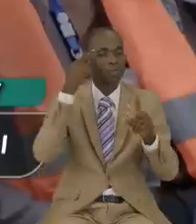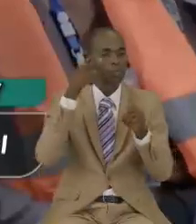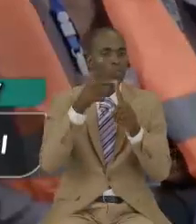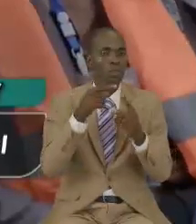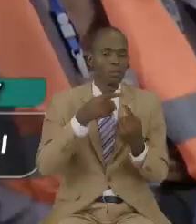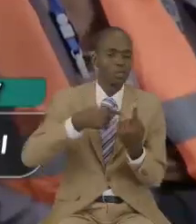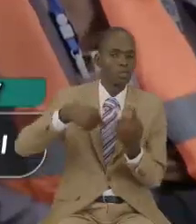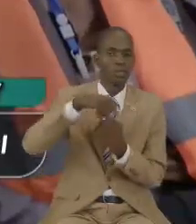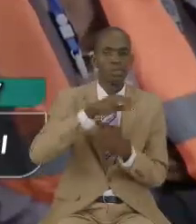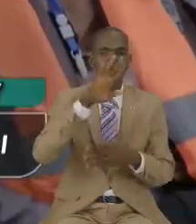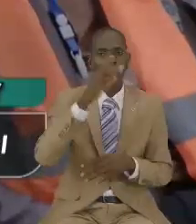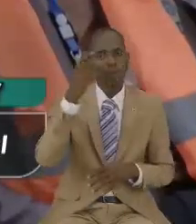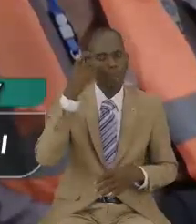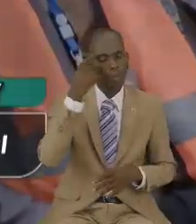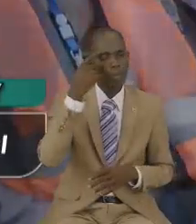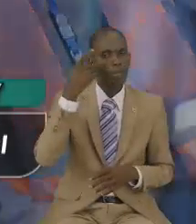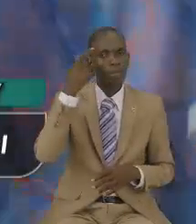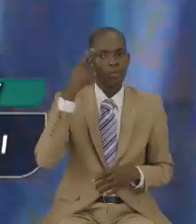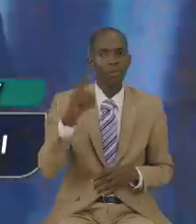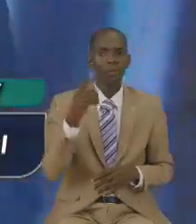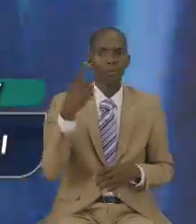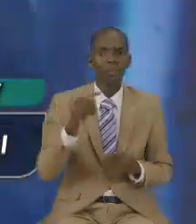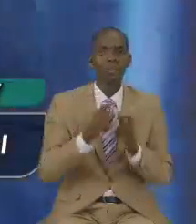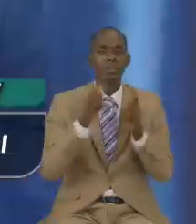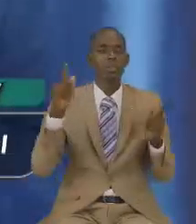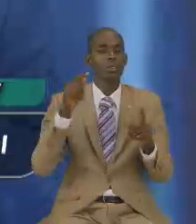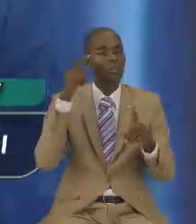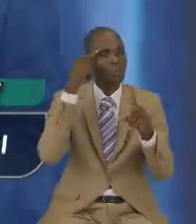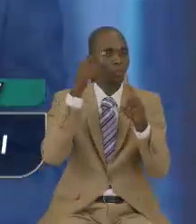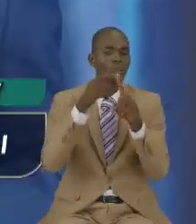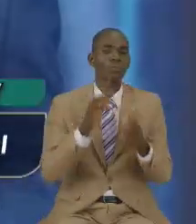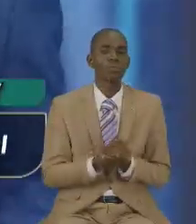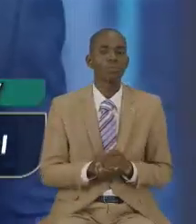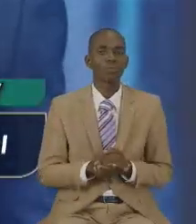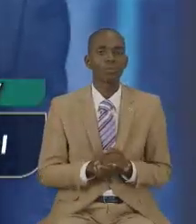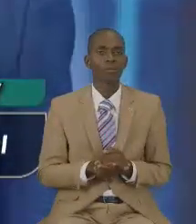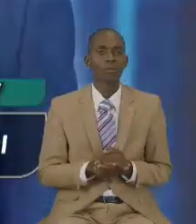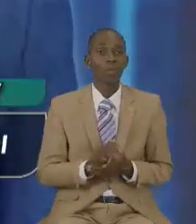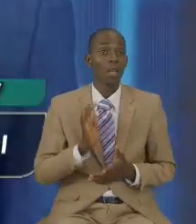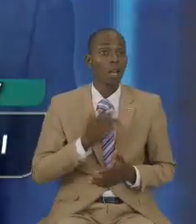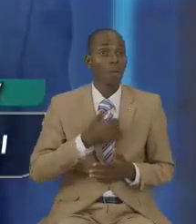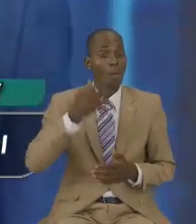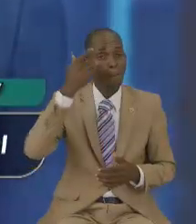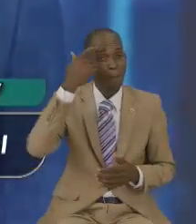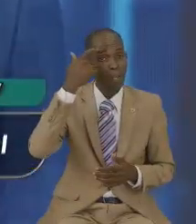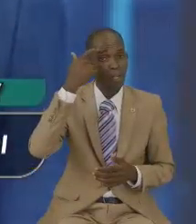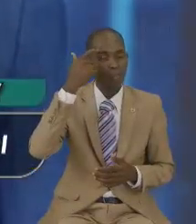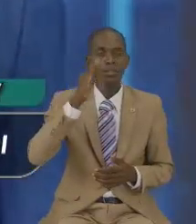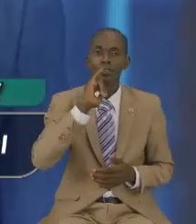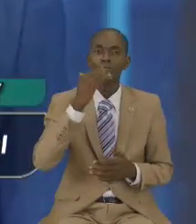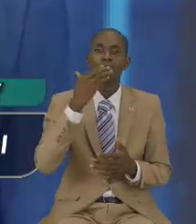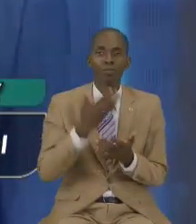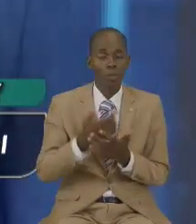your mind for the great goal. You know, our brain is good,